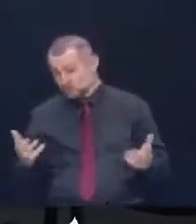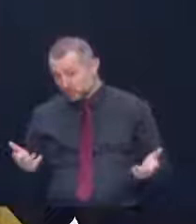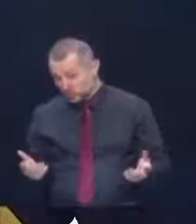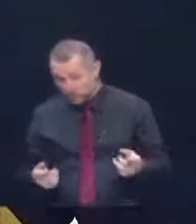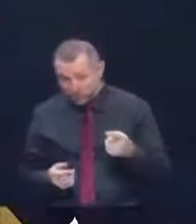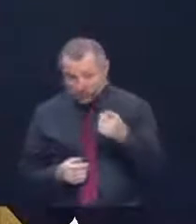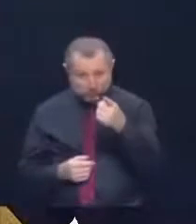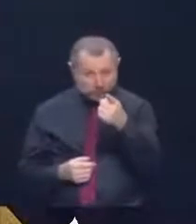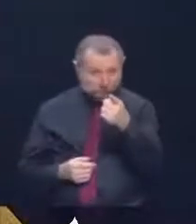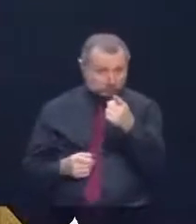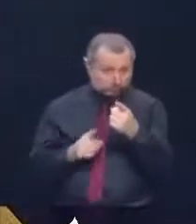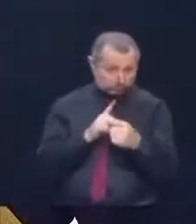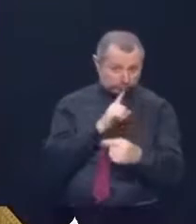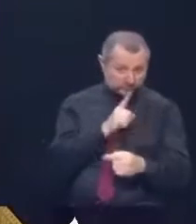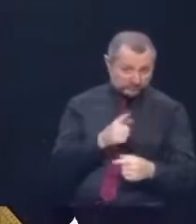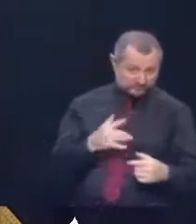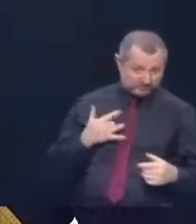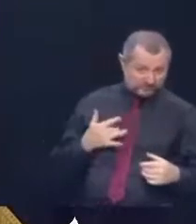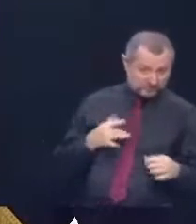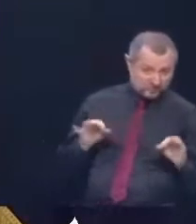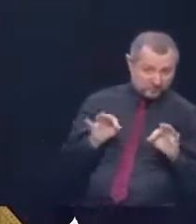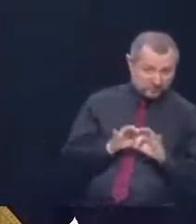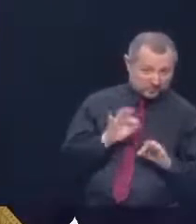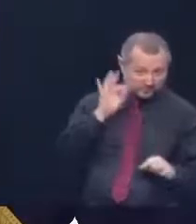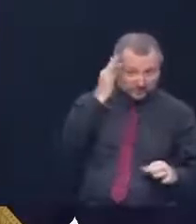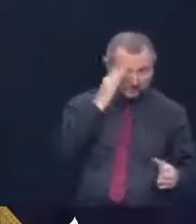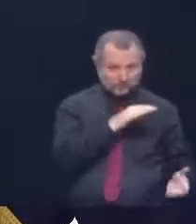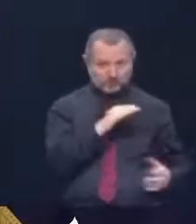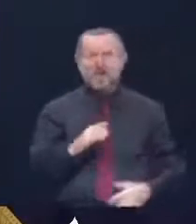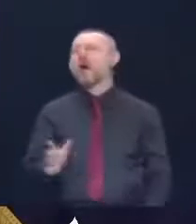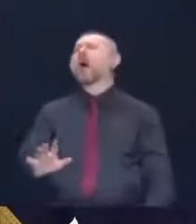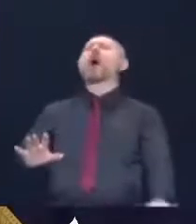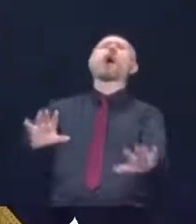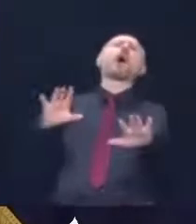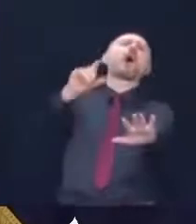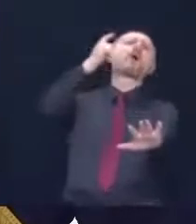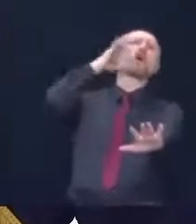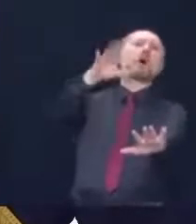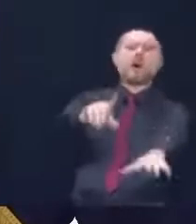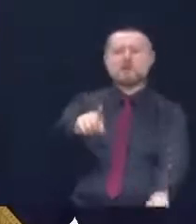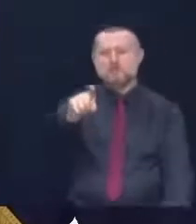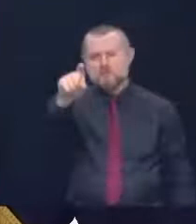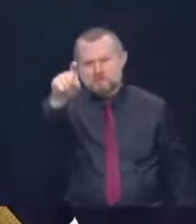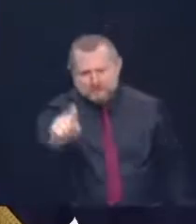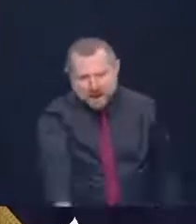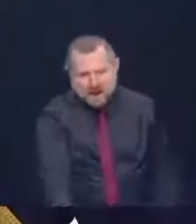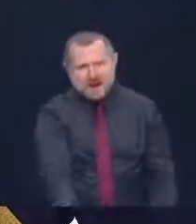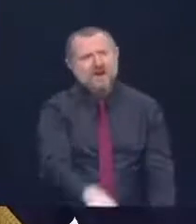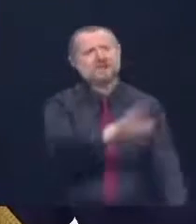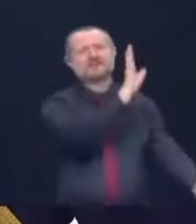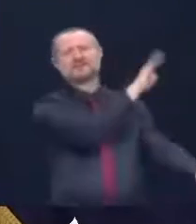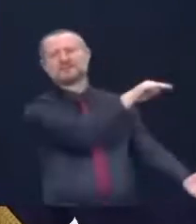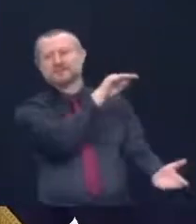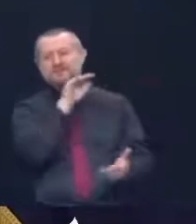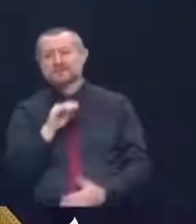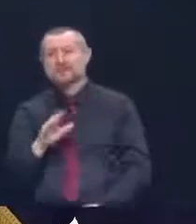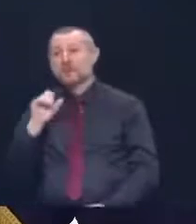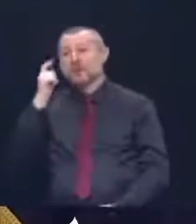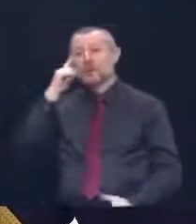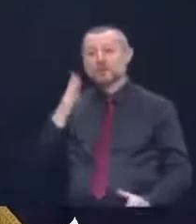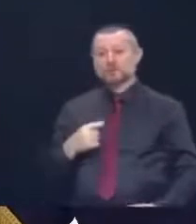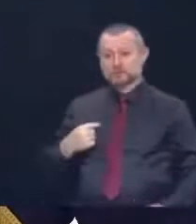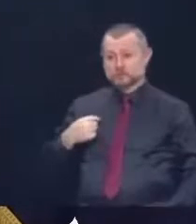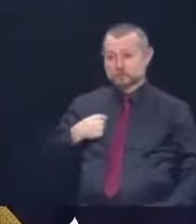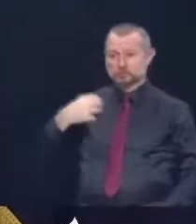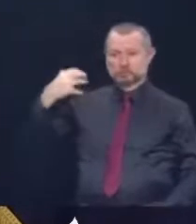Oxygen. It's oxygen. I had all the governors on the phone. I'm chairman of the